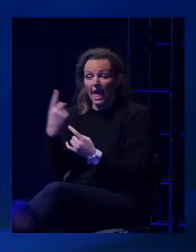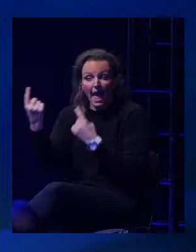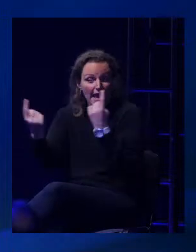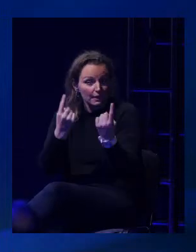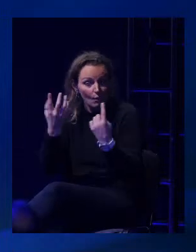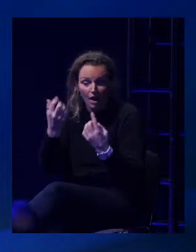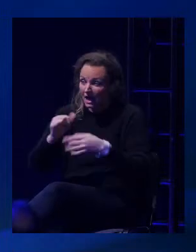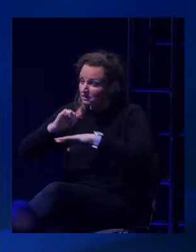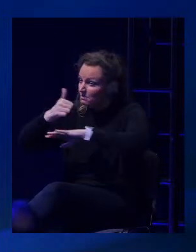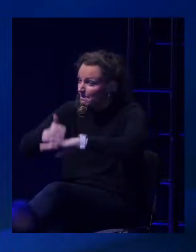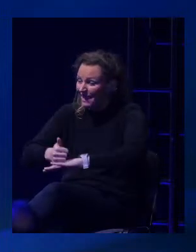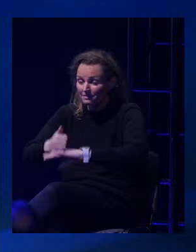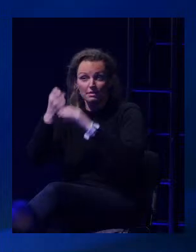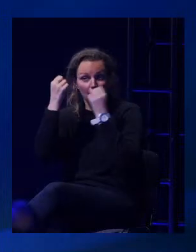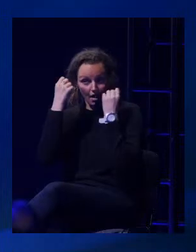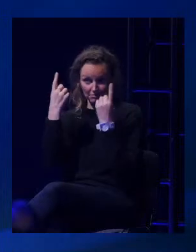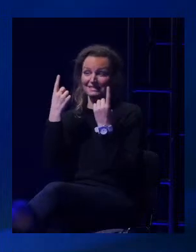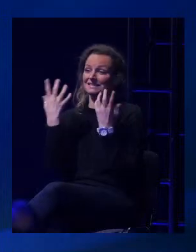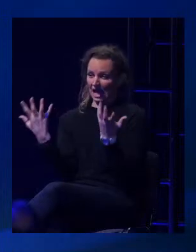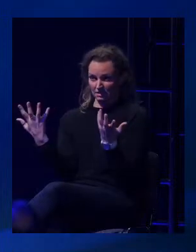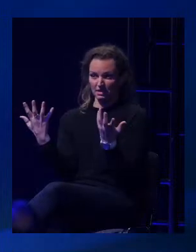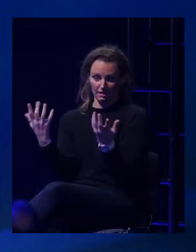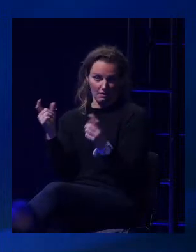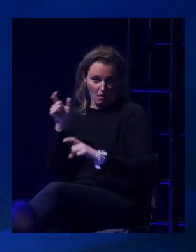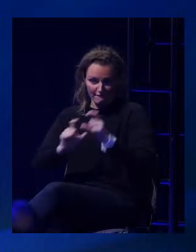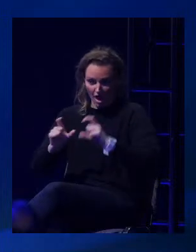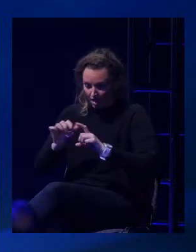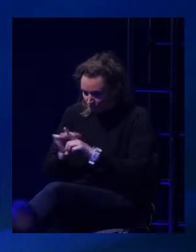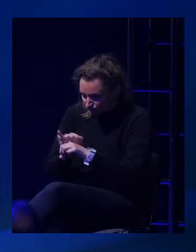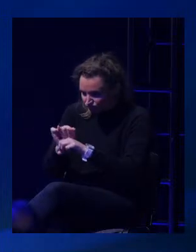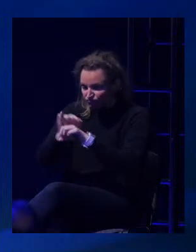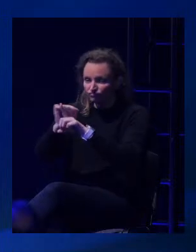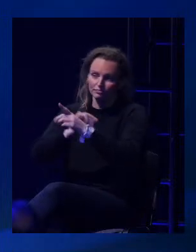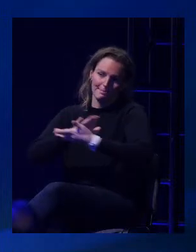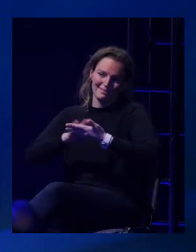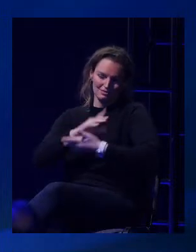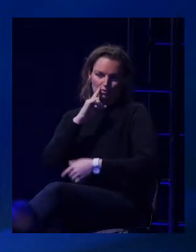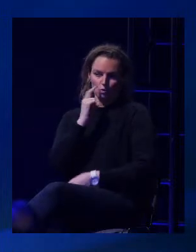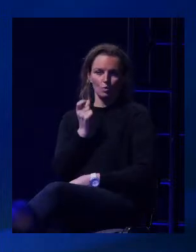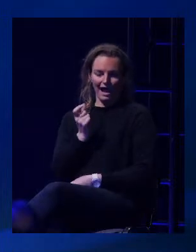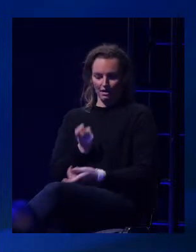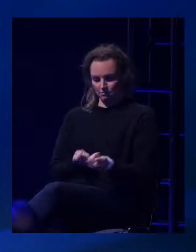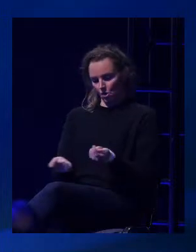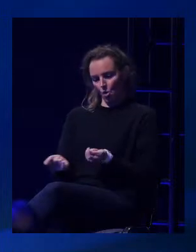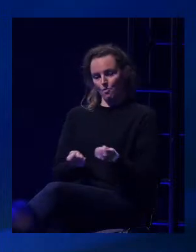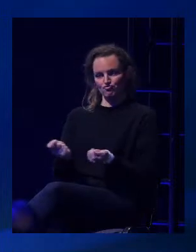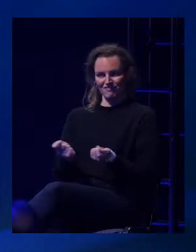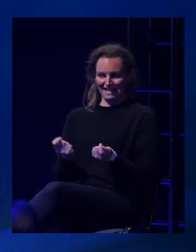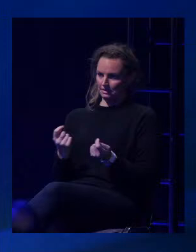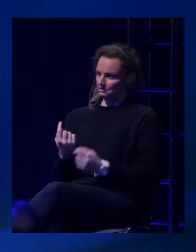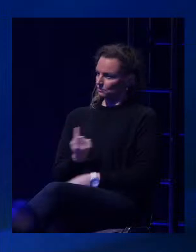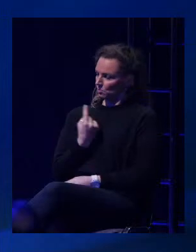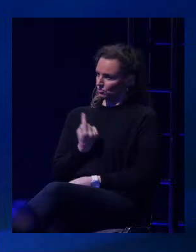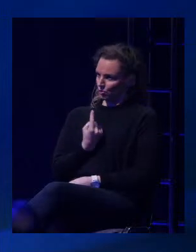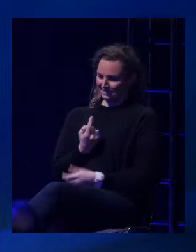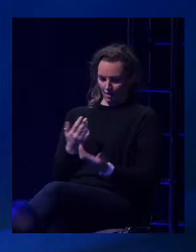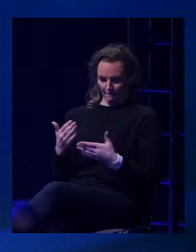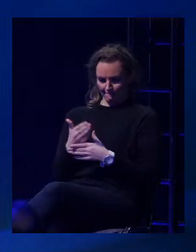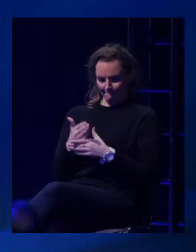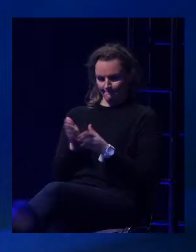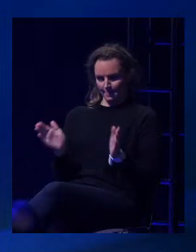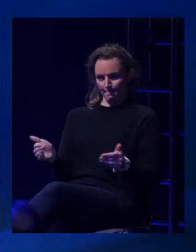of it, you'll be able to operate this device with ease. We give you lots of ways to work, lots of ways, as I said before, to produce